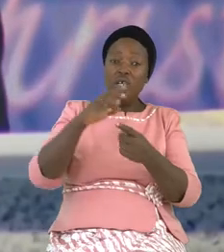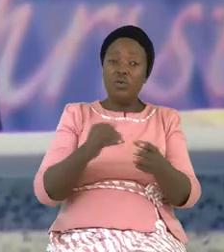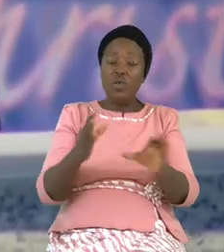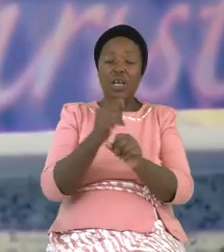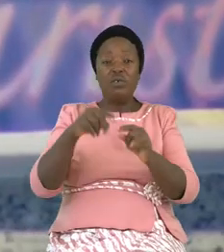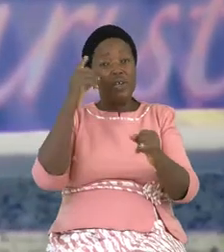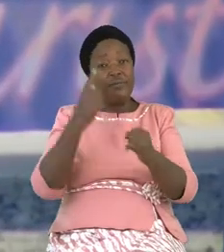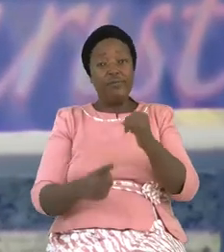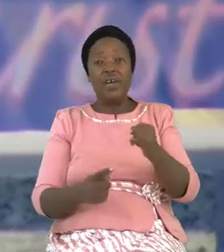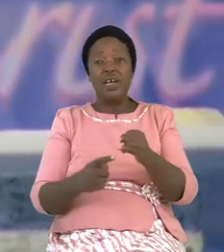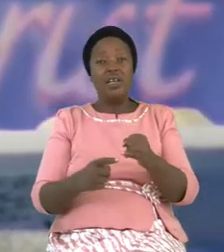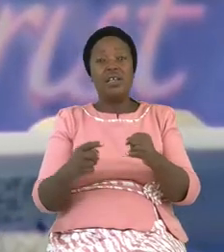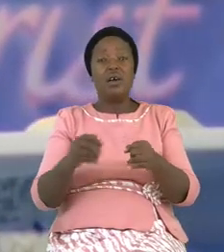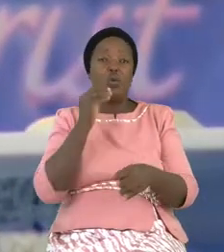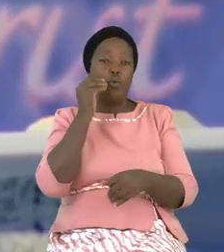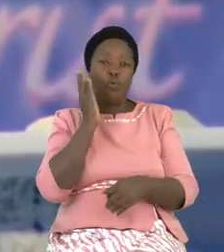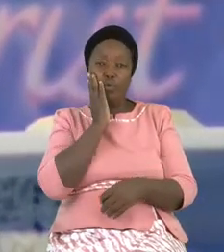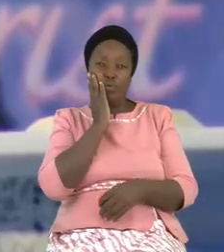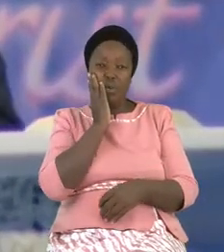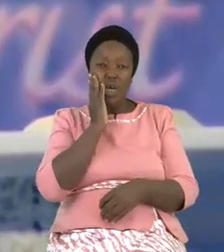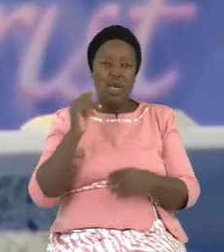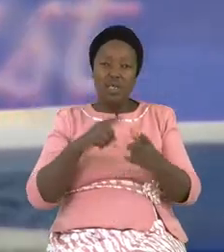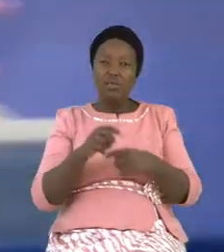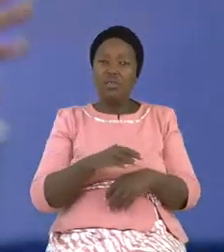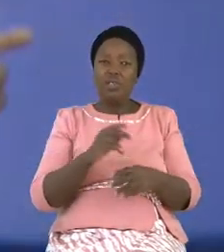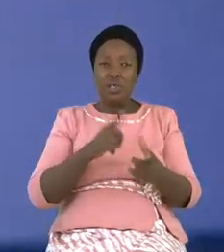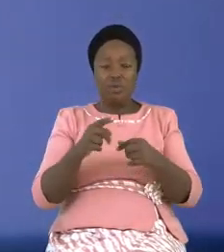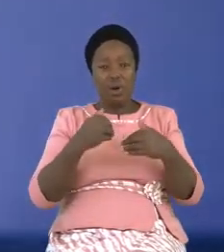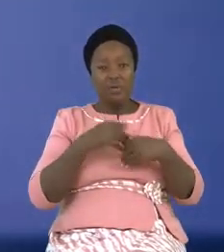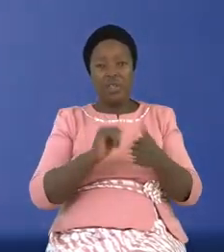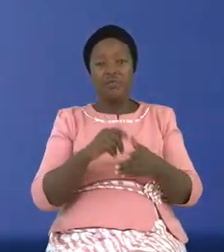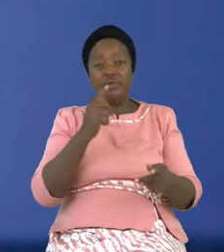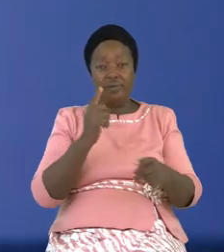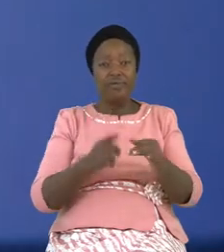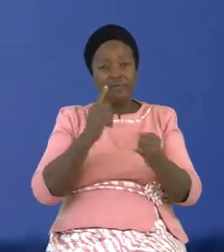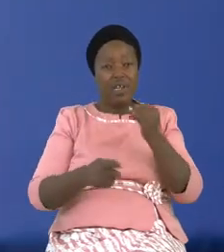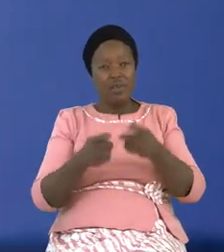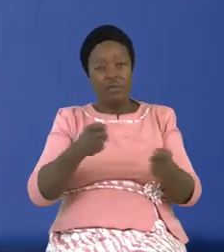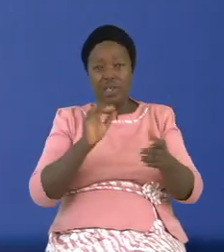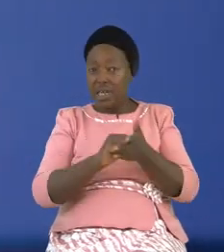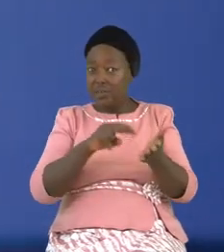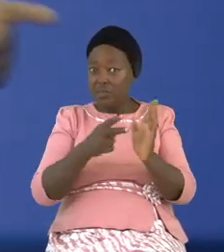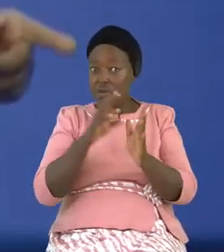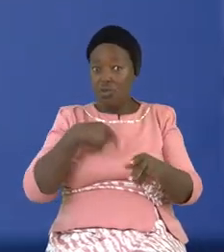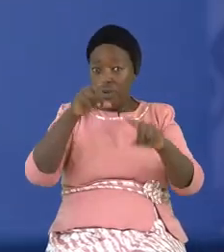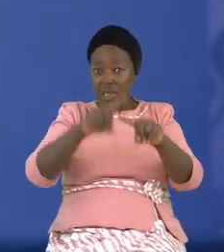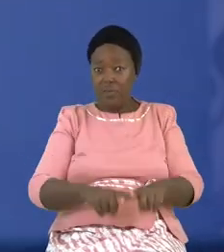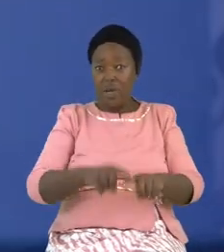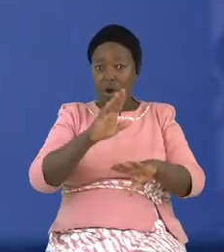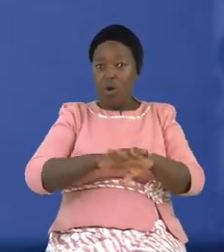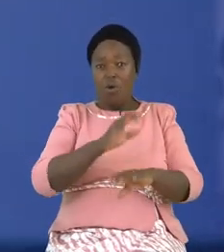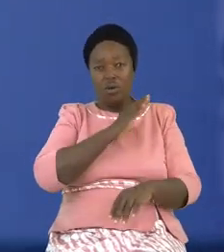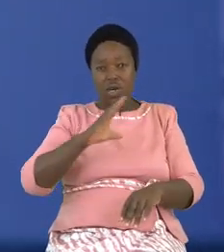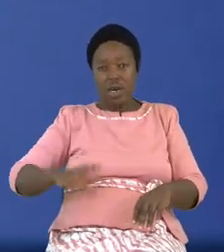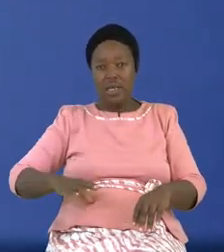final destination. You've not got the final dominion. That means then we depend on Christ at the